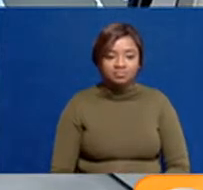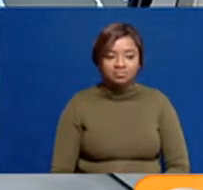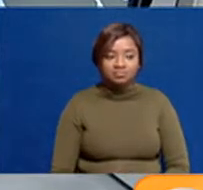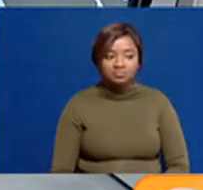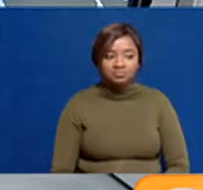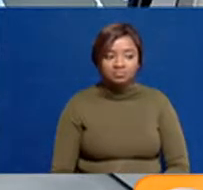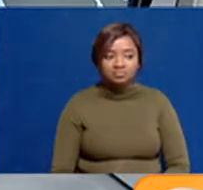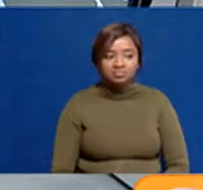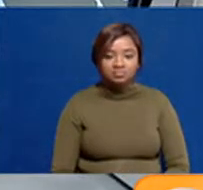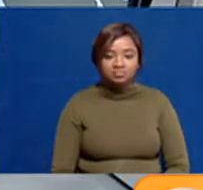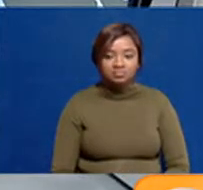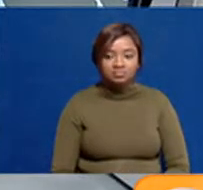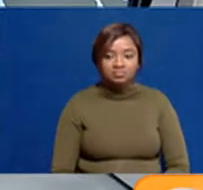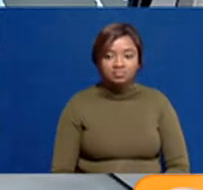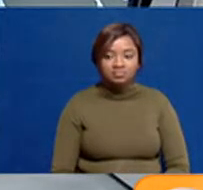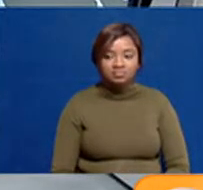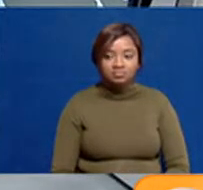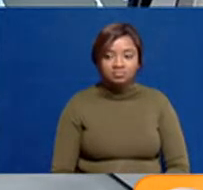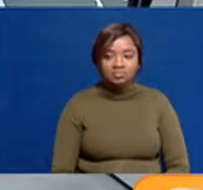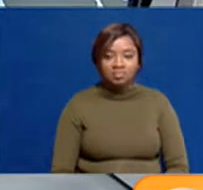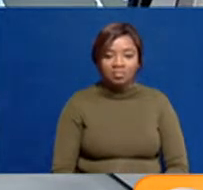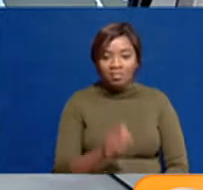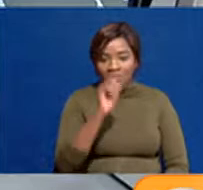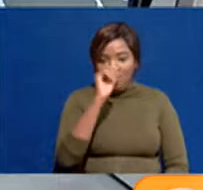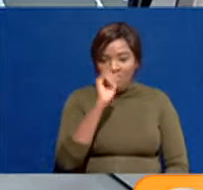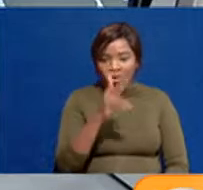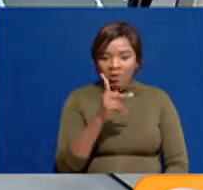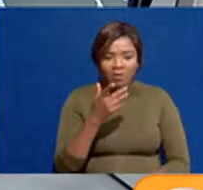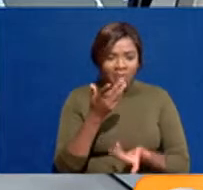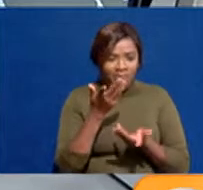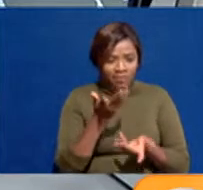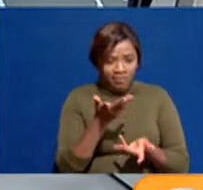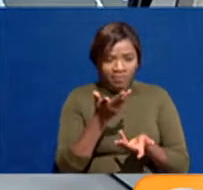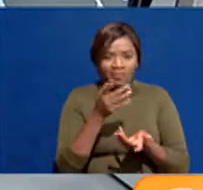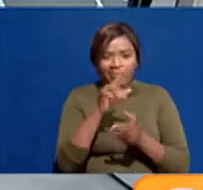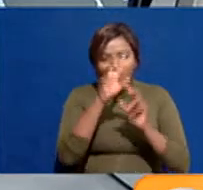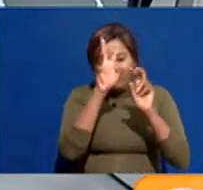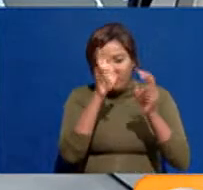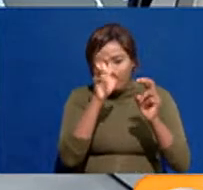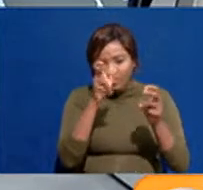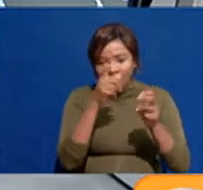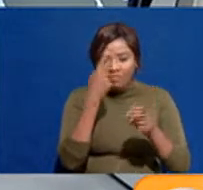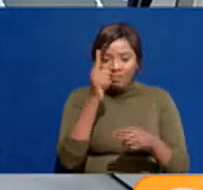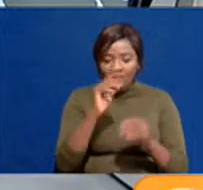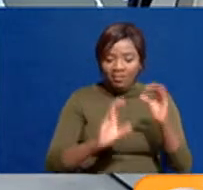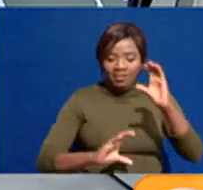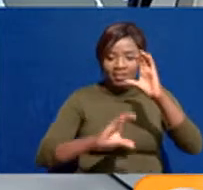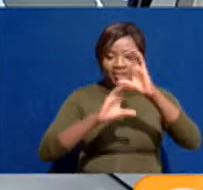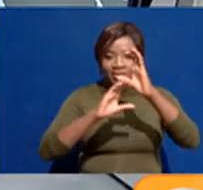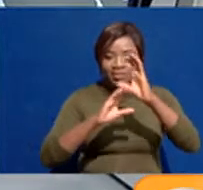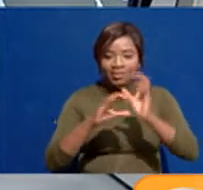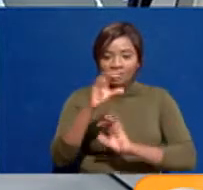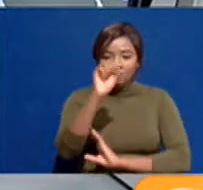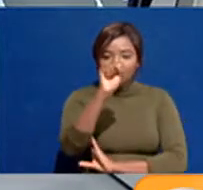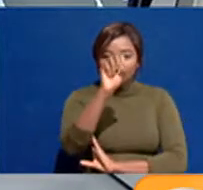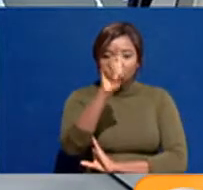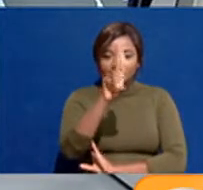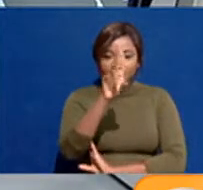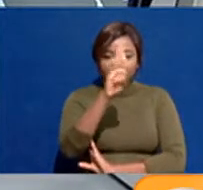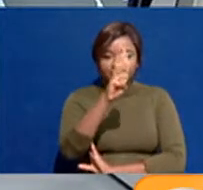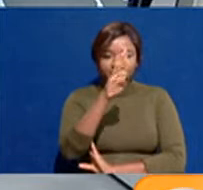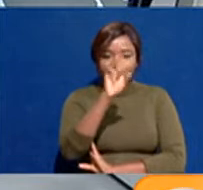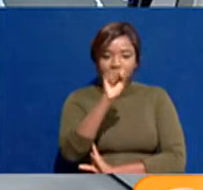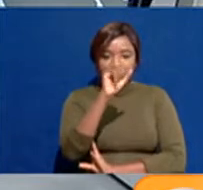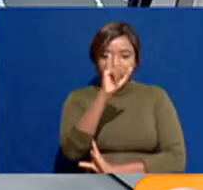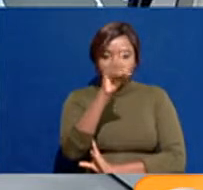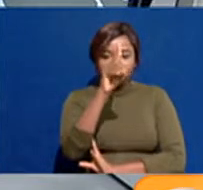we can have a very sober discussion, but let's be very honest with each other. The issue of subsidies in fertilizer, it's the biggest scam in this country.